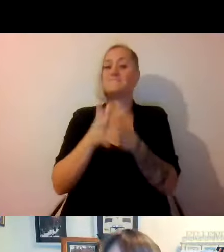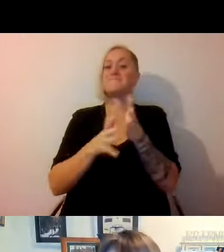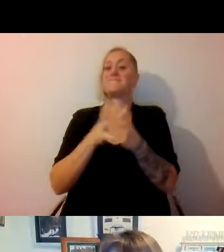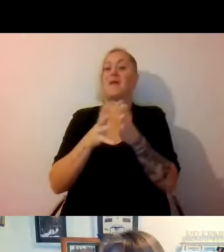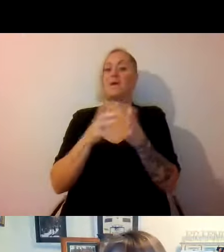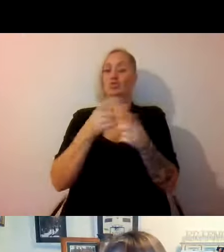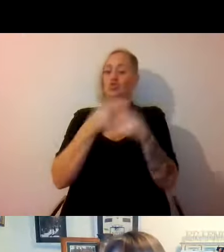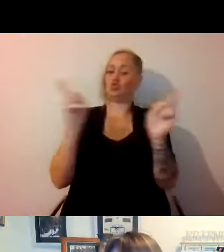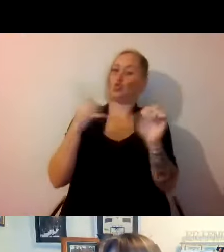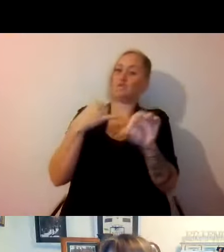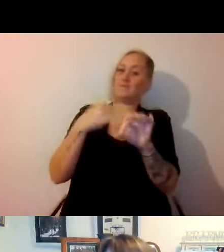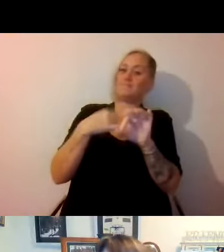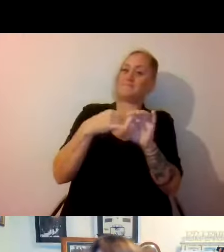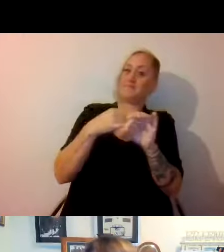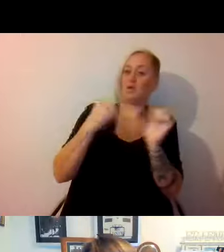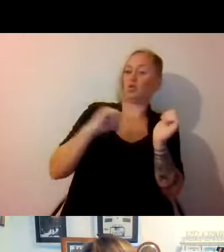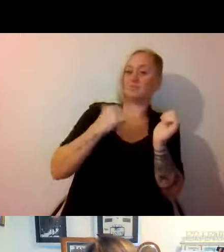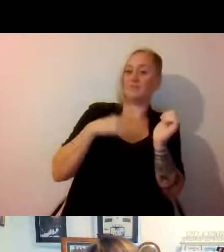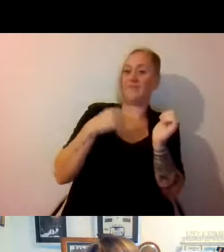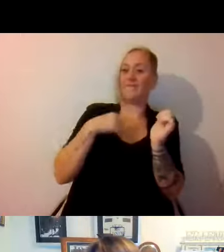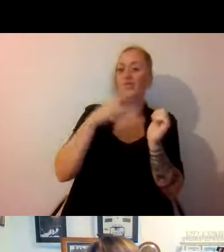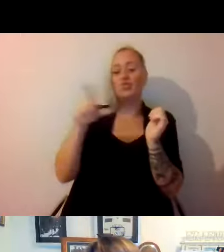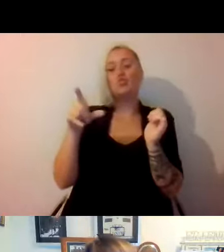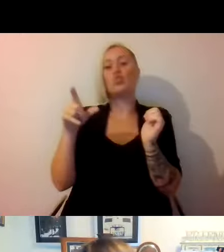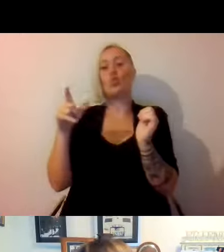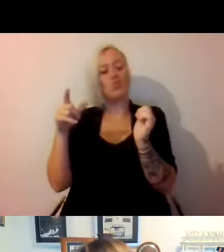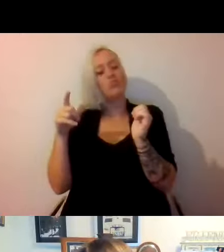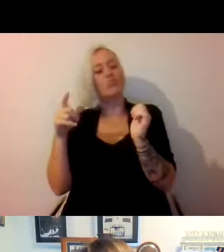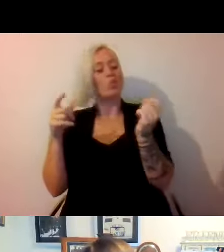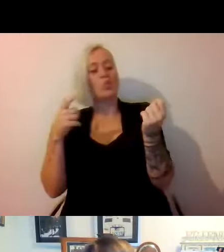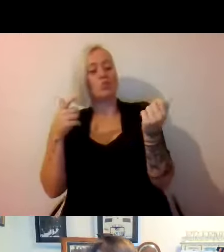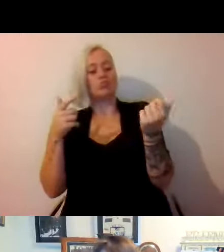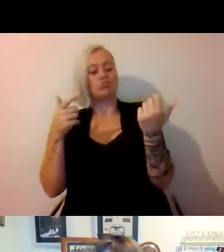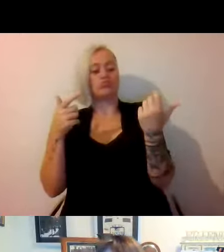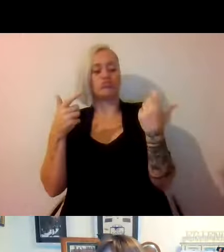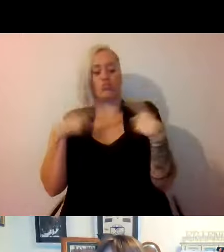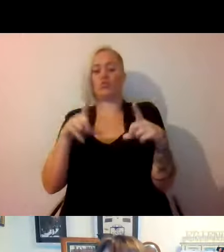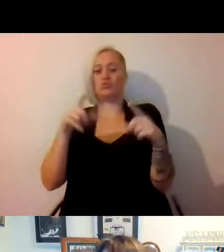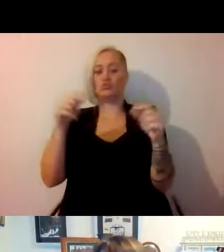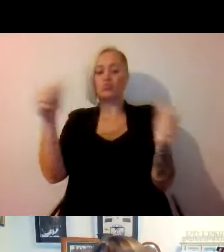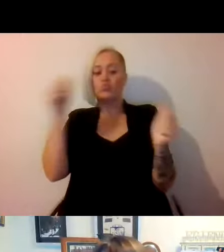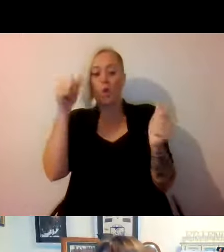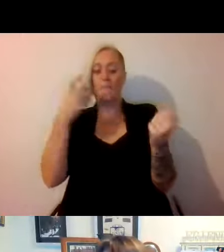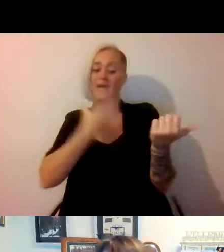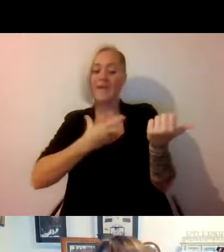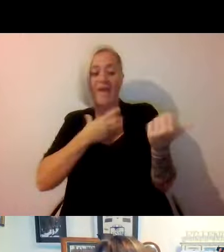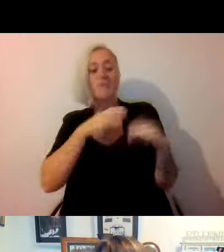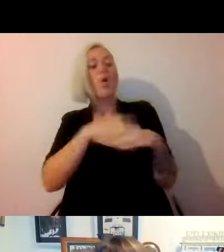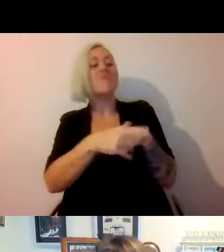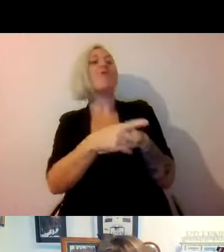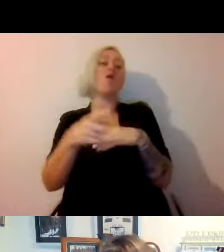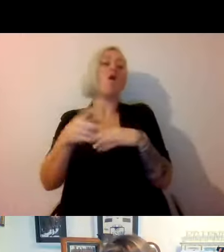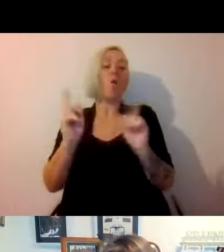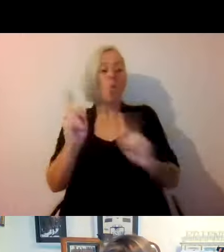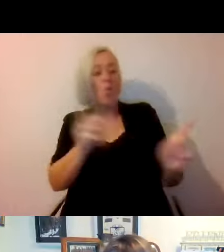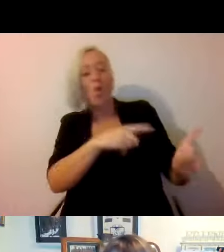medical practitioner would be wanting to be reasonably familiar and comfortable to support them using those